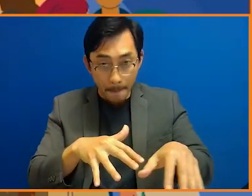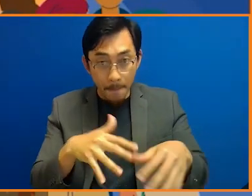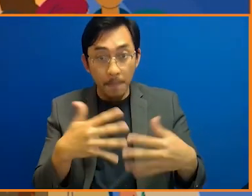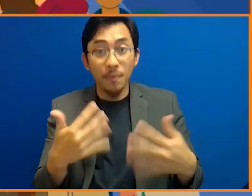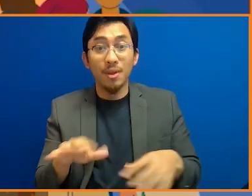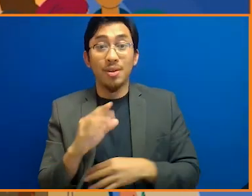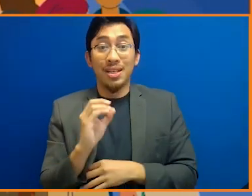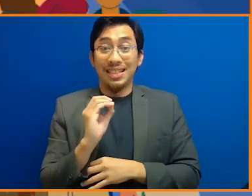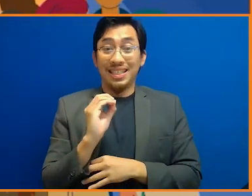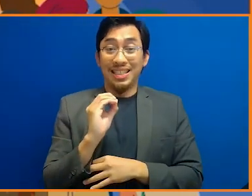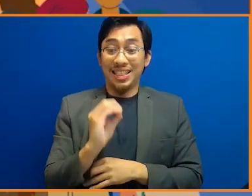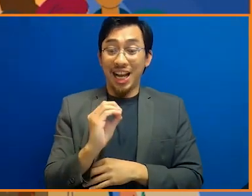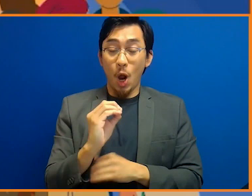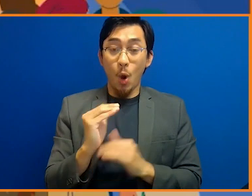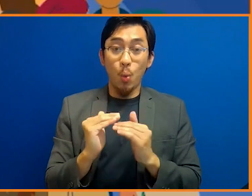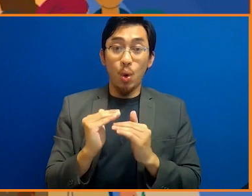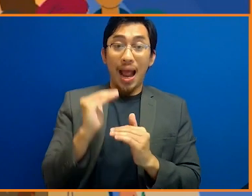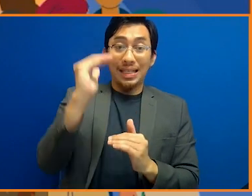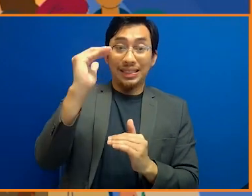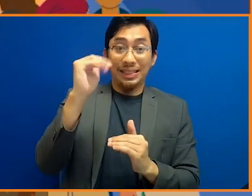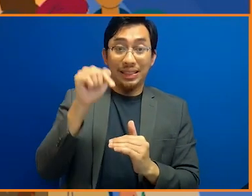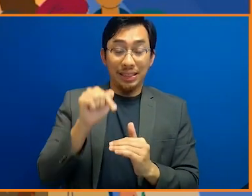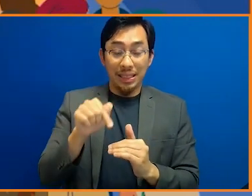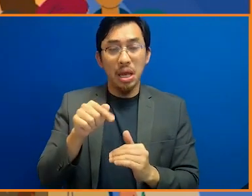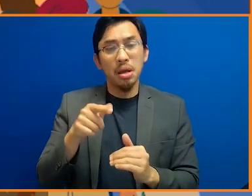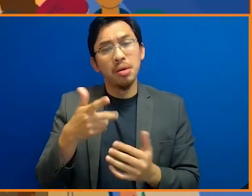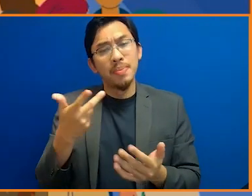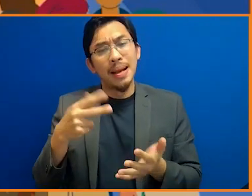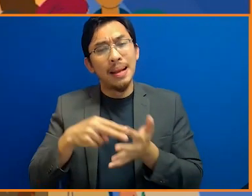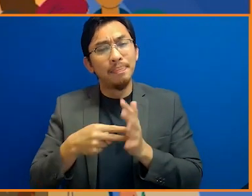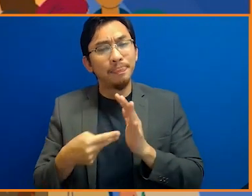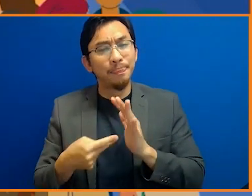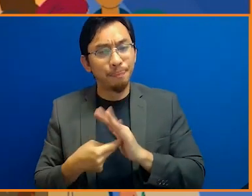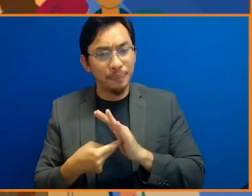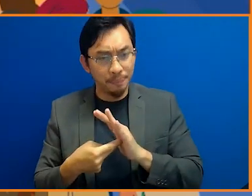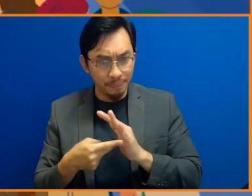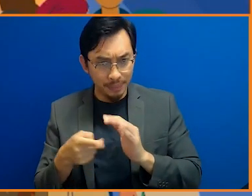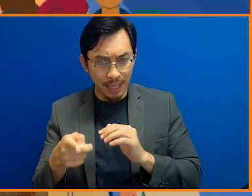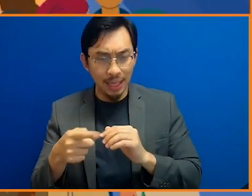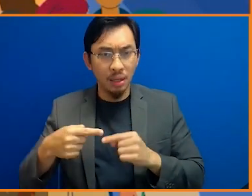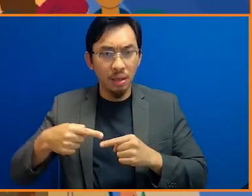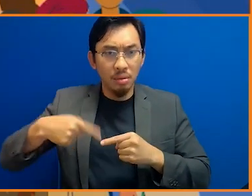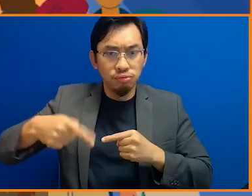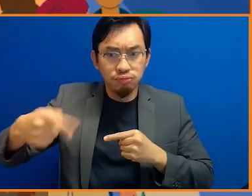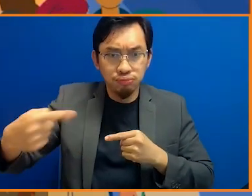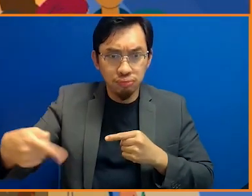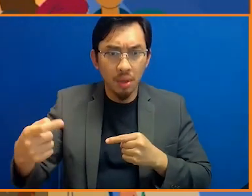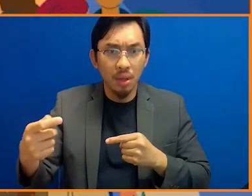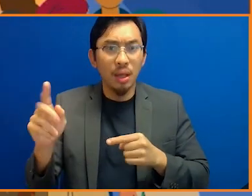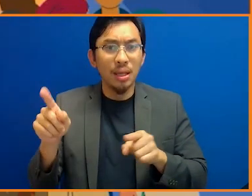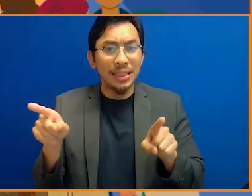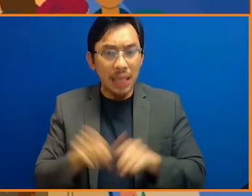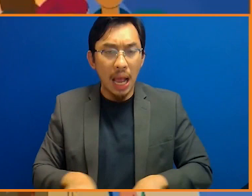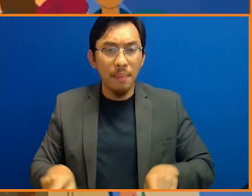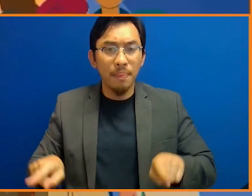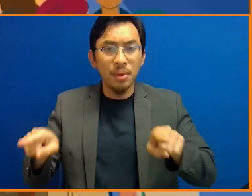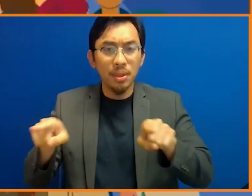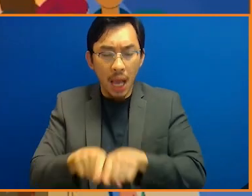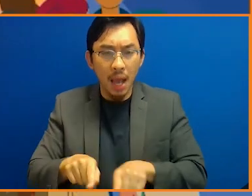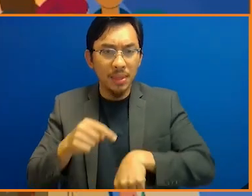same tsunami, but because of zero rise, we can also interpret that the frequency